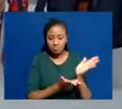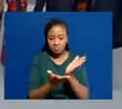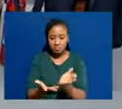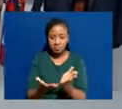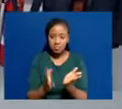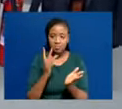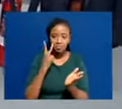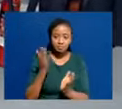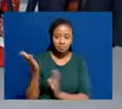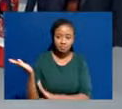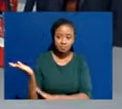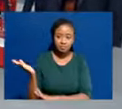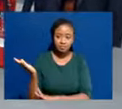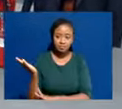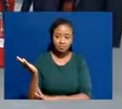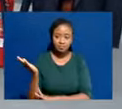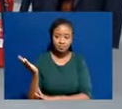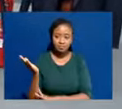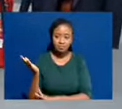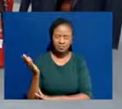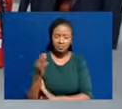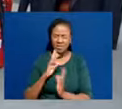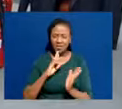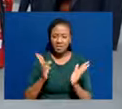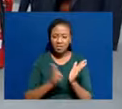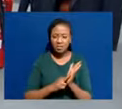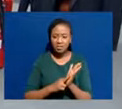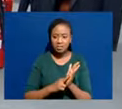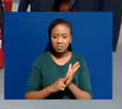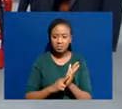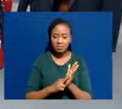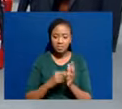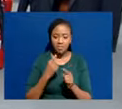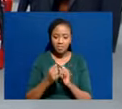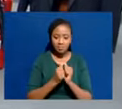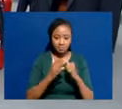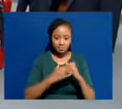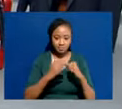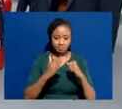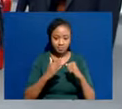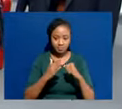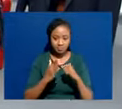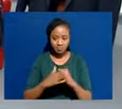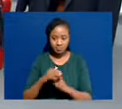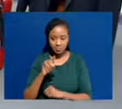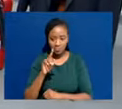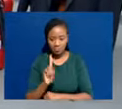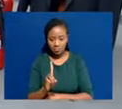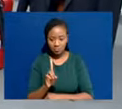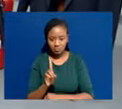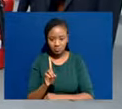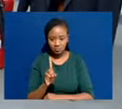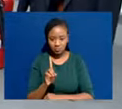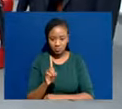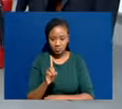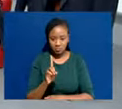Look at this. This is a report, 1990, 94? Yeah.